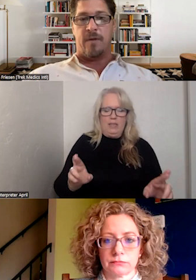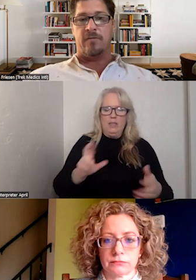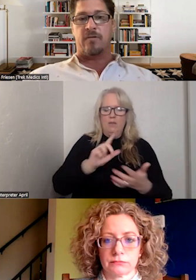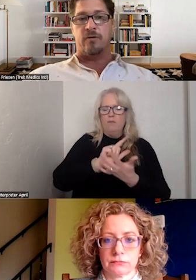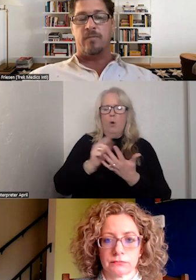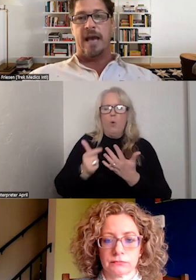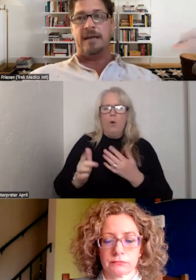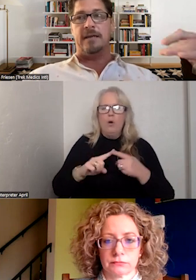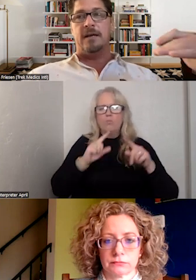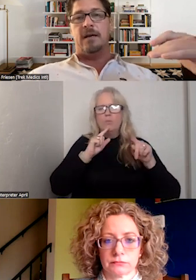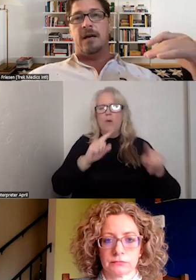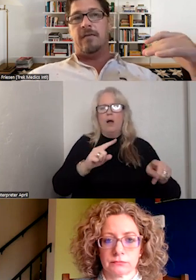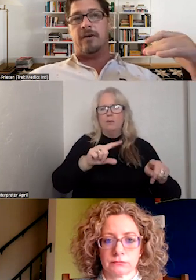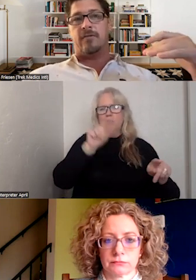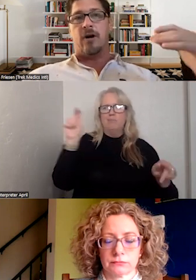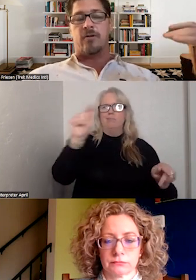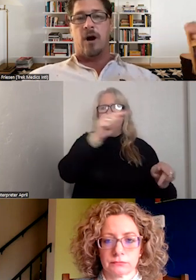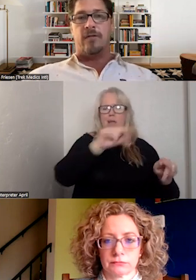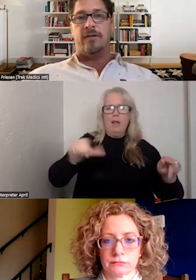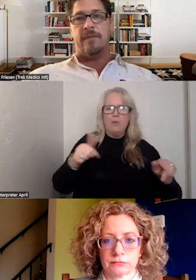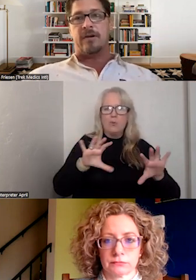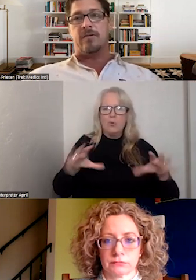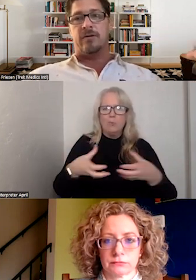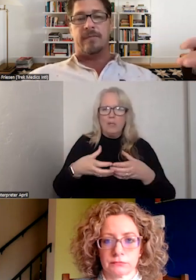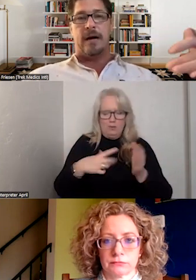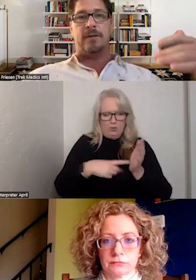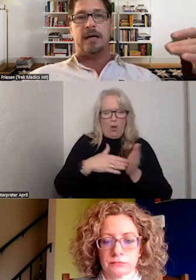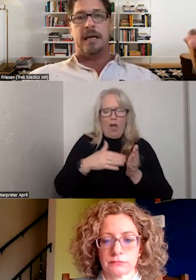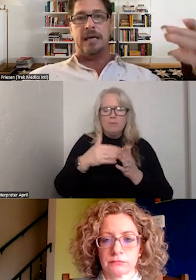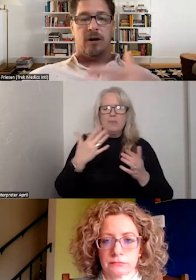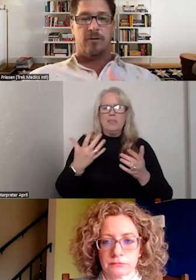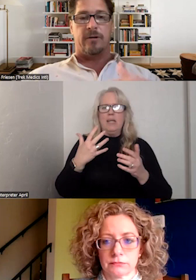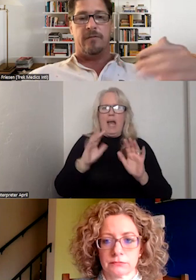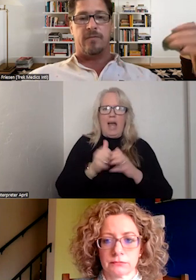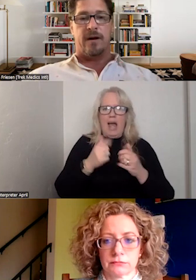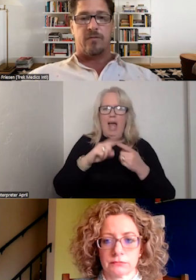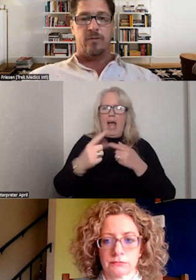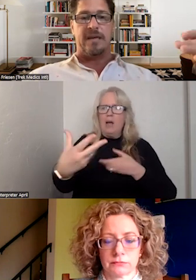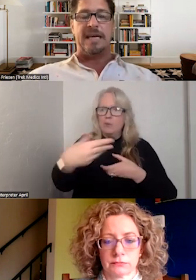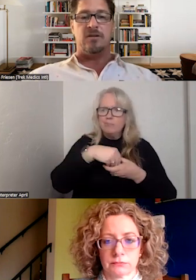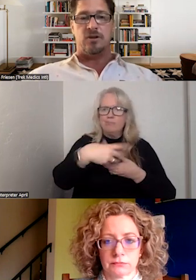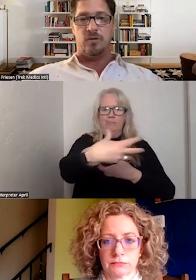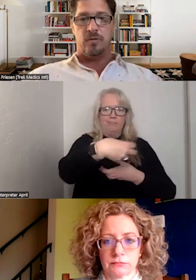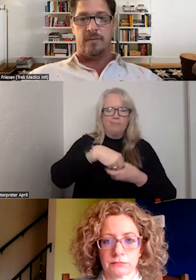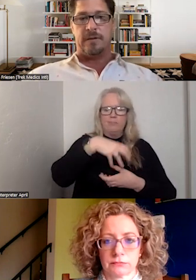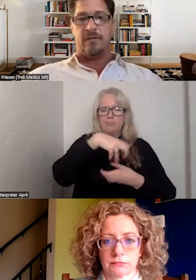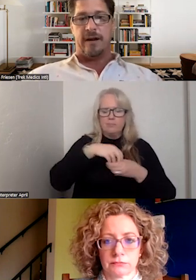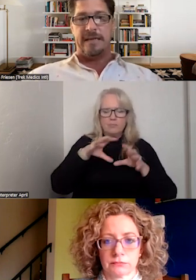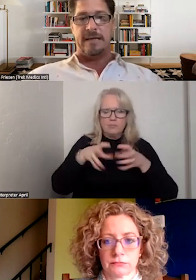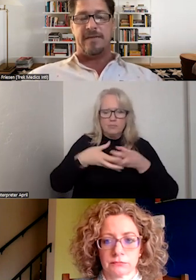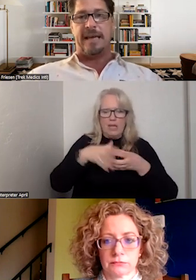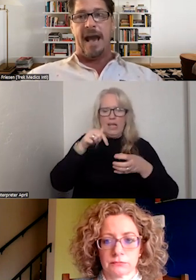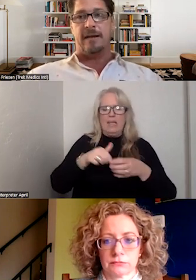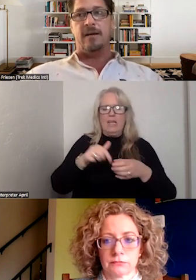alternative response groups. And there's also oftentimes concerns about plugging in alternative response groups into the police,